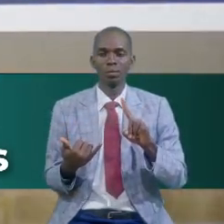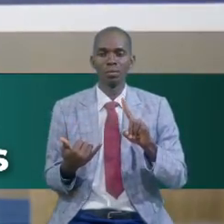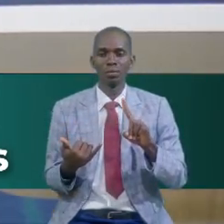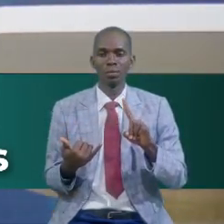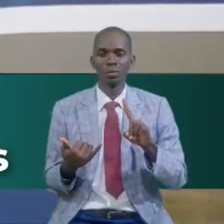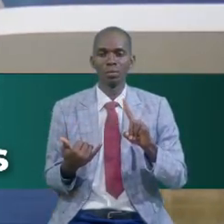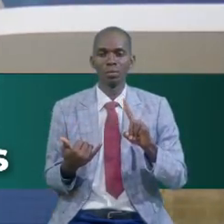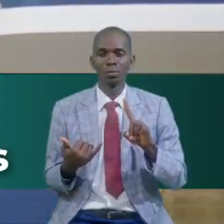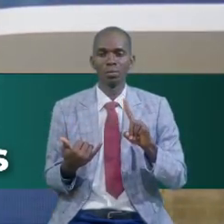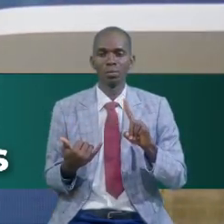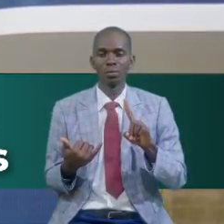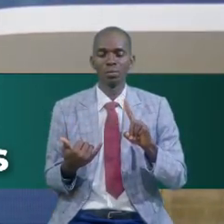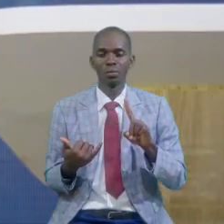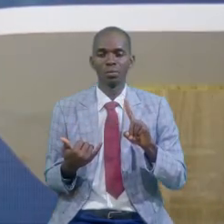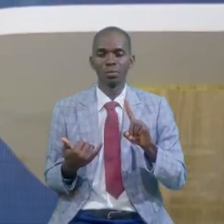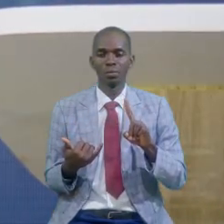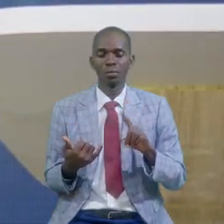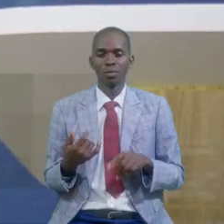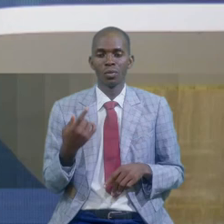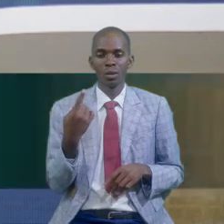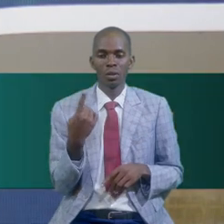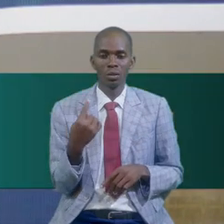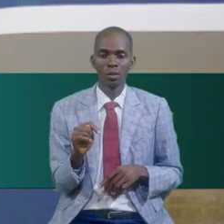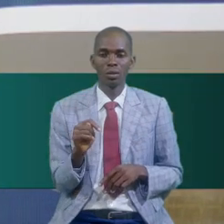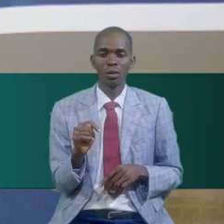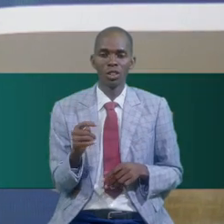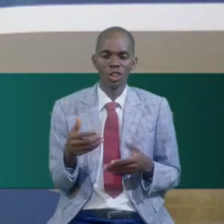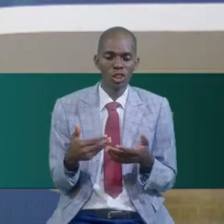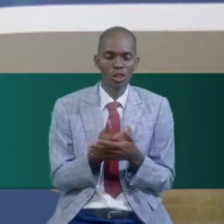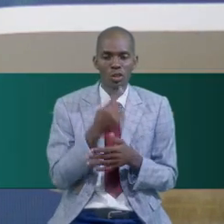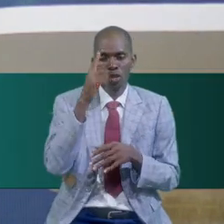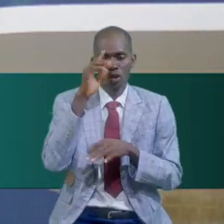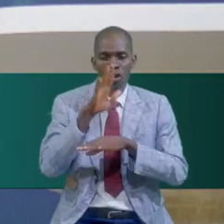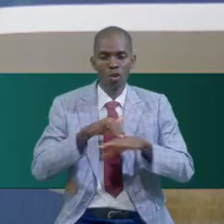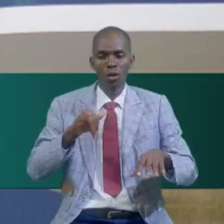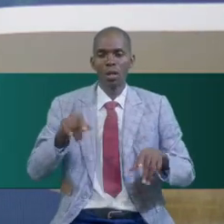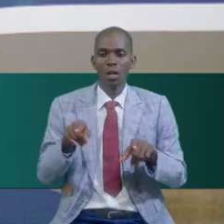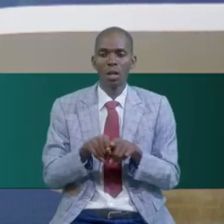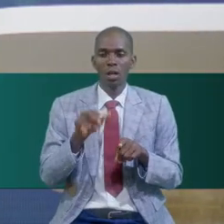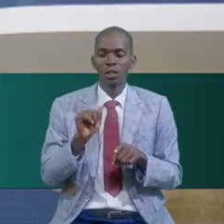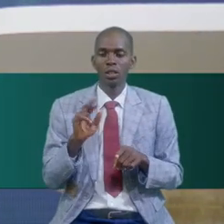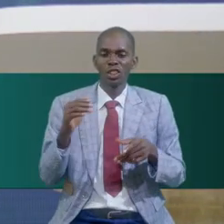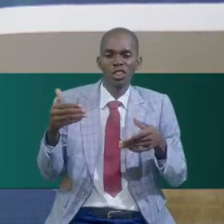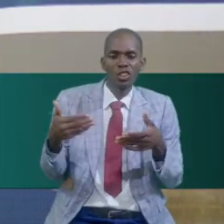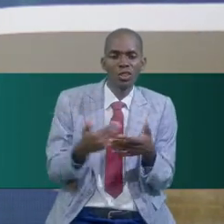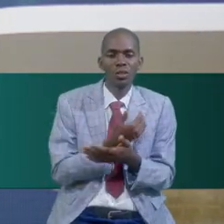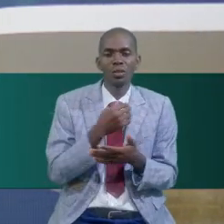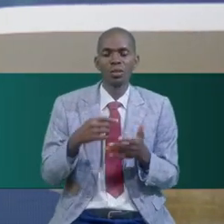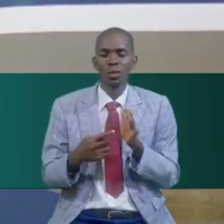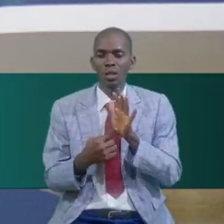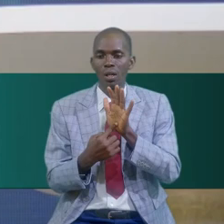Number one, the new calling of a renewed ambassador for